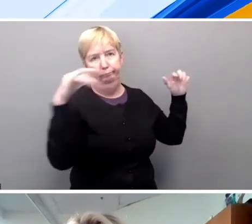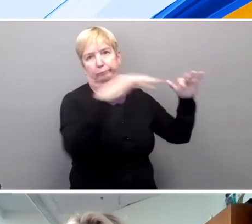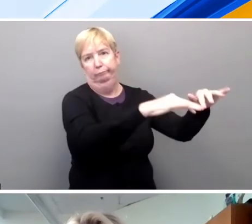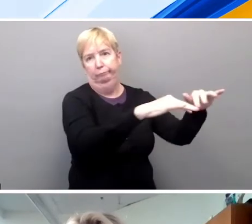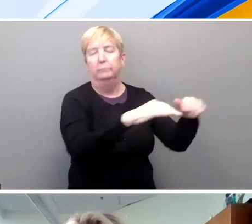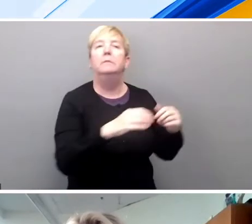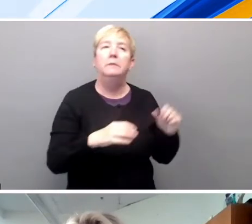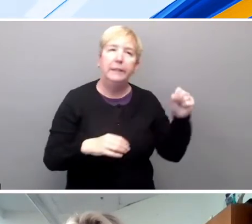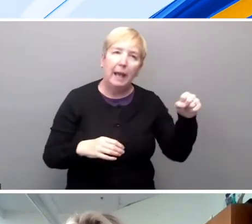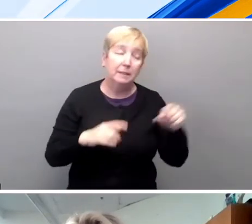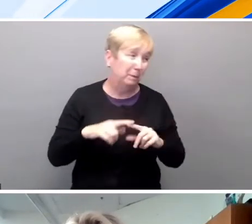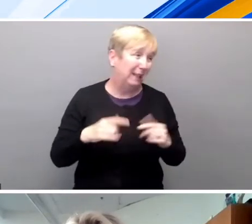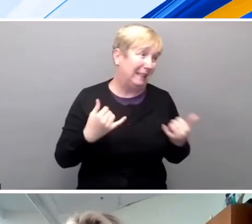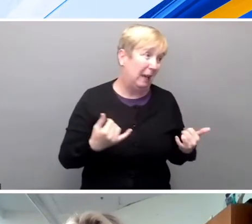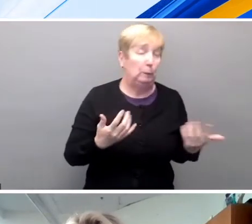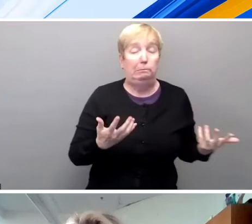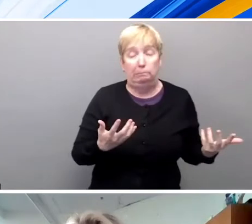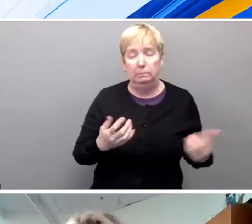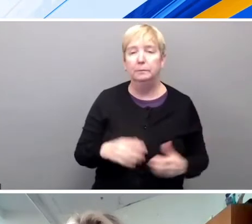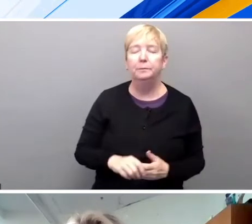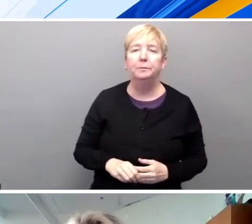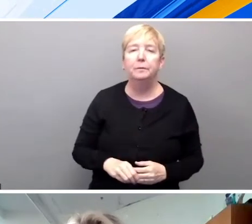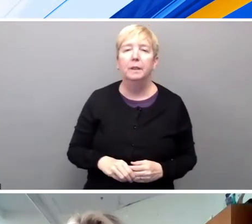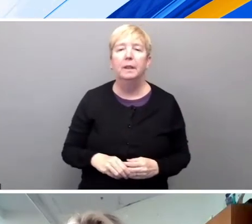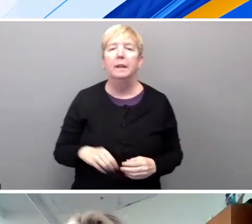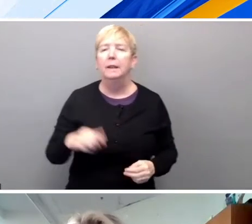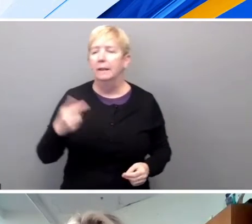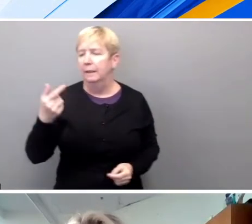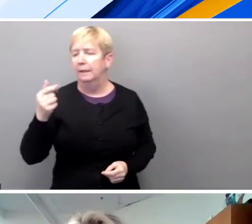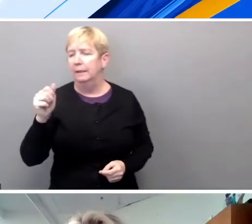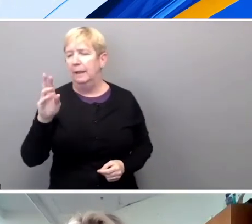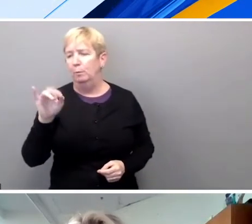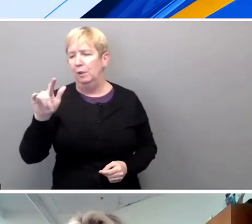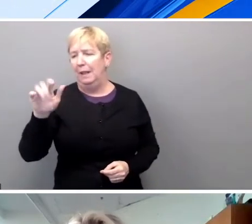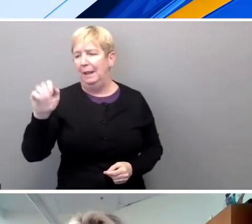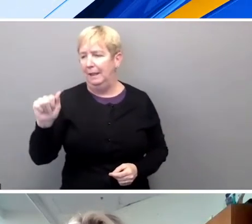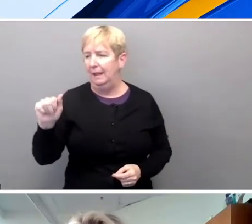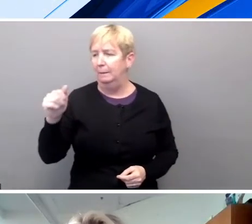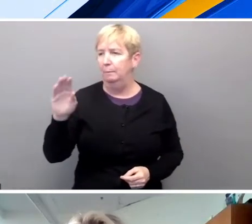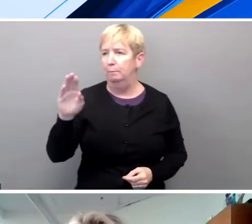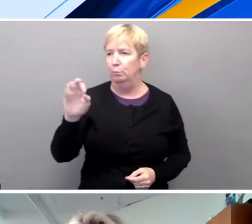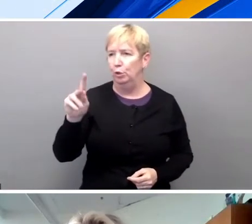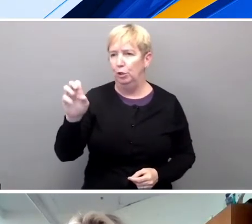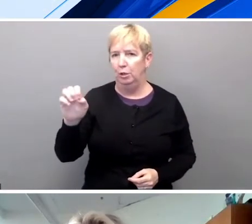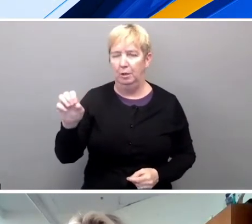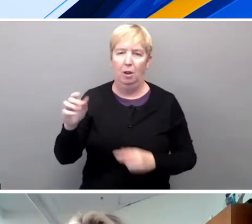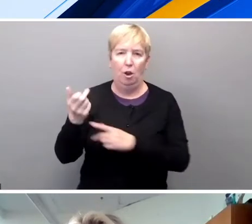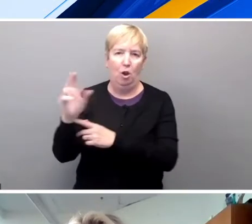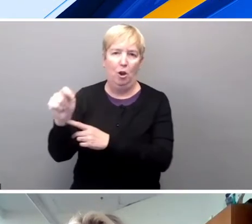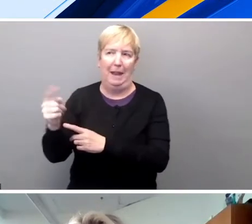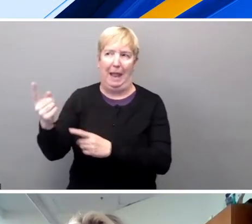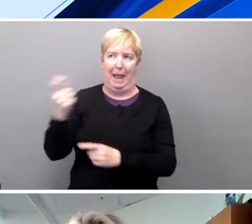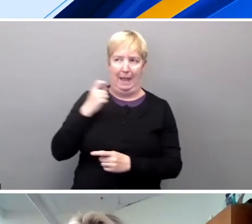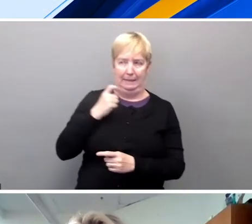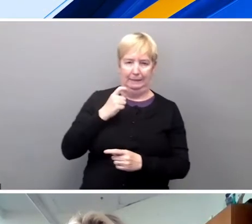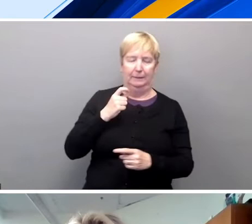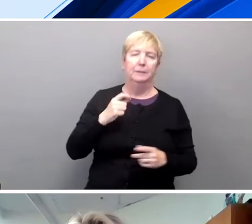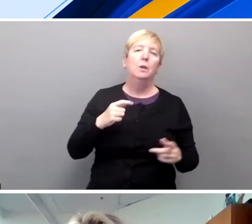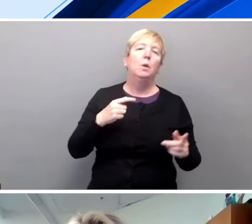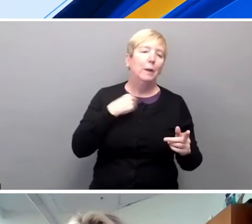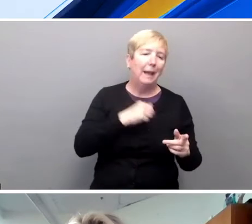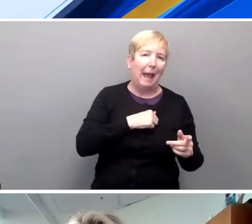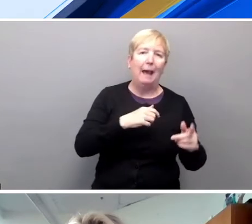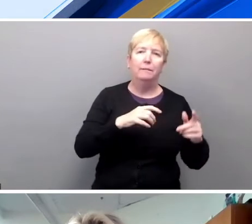this, but right now we have 66 mass vax site locations